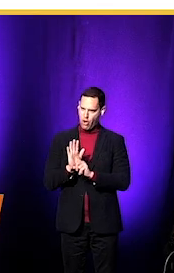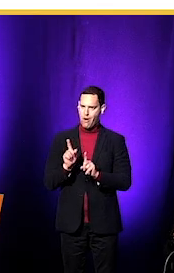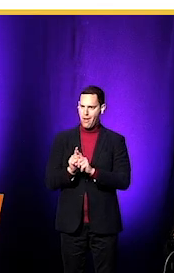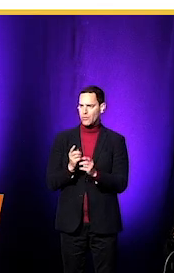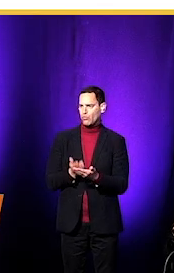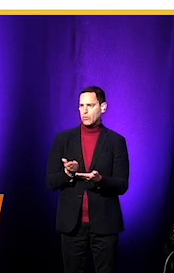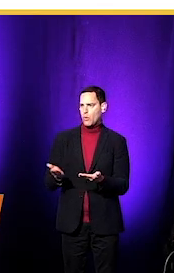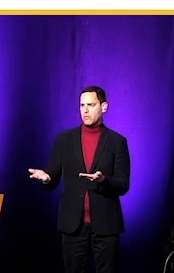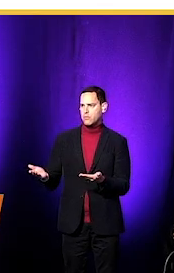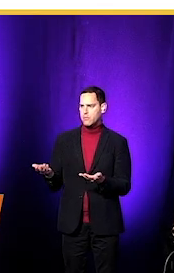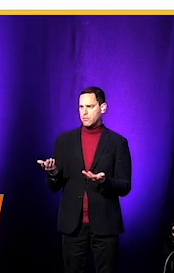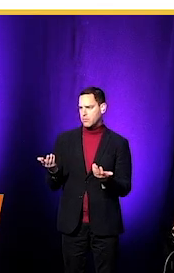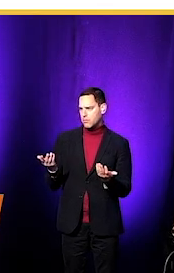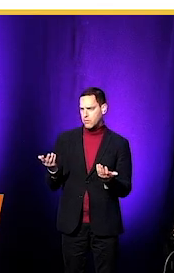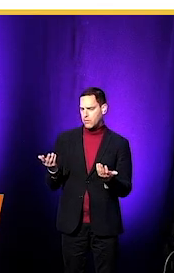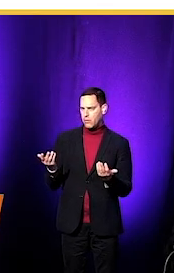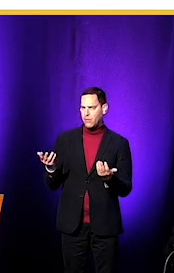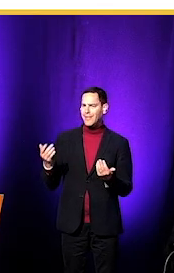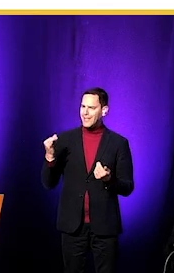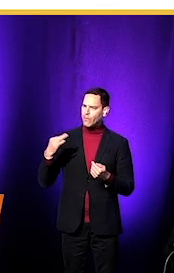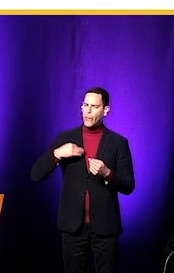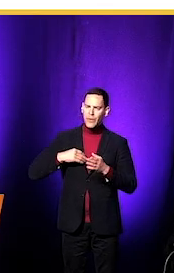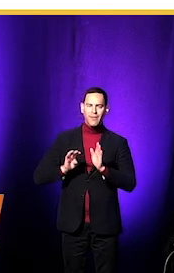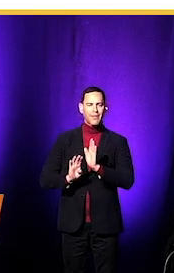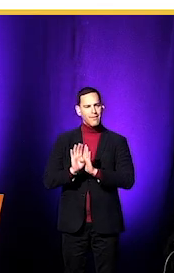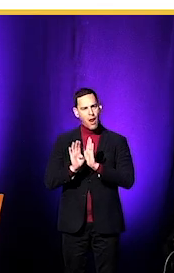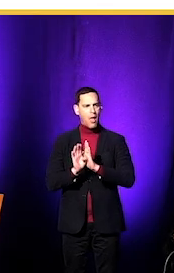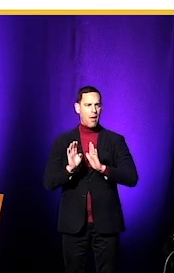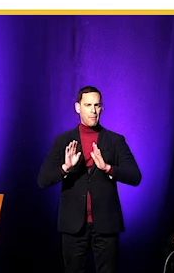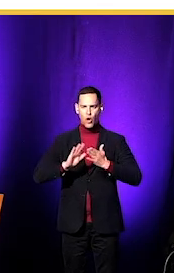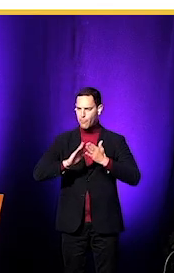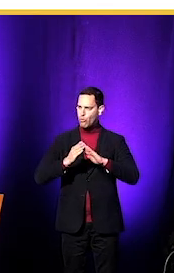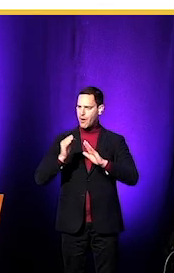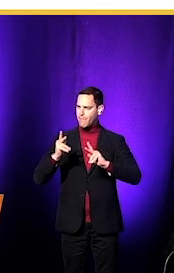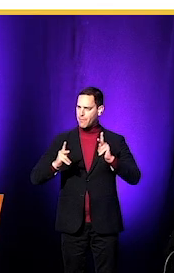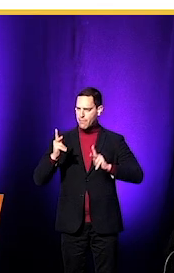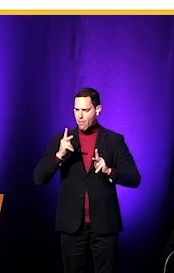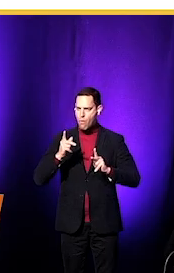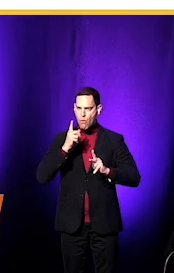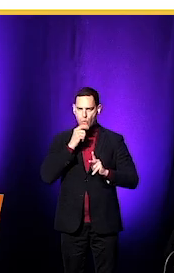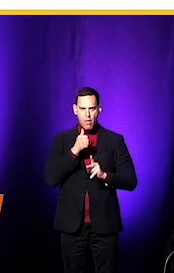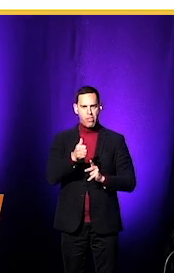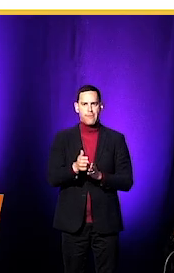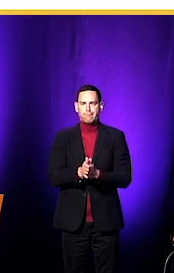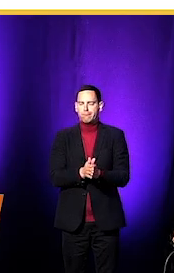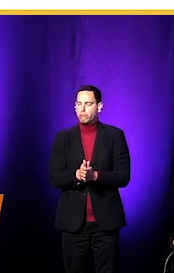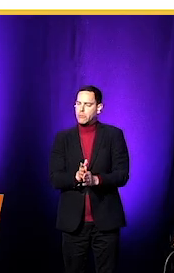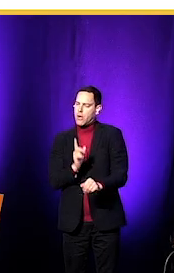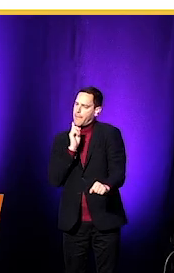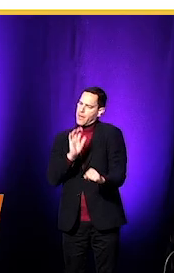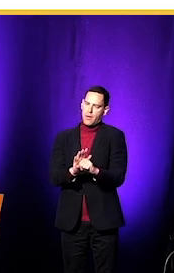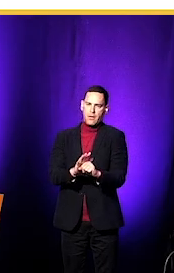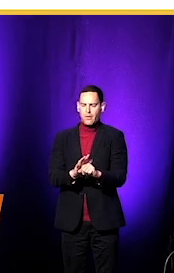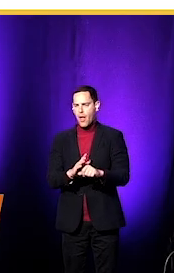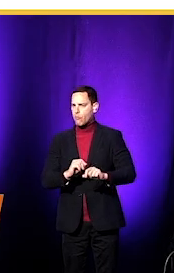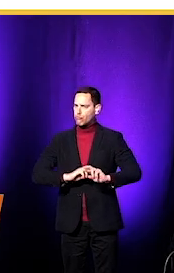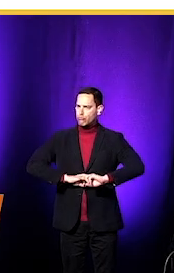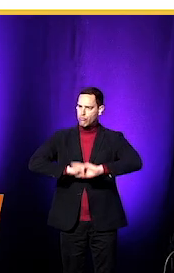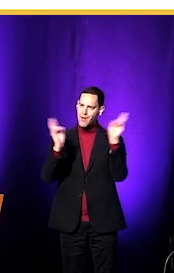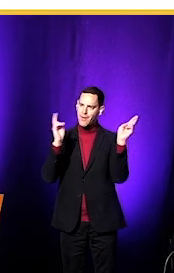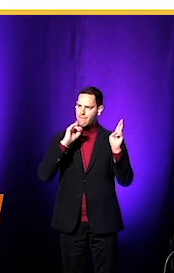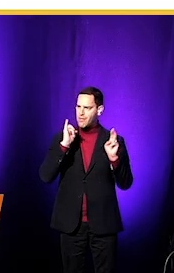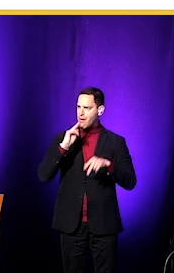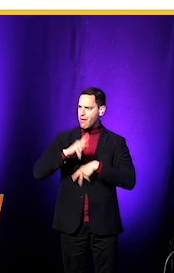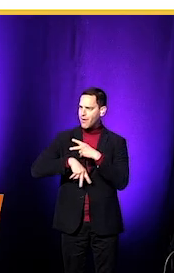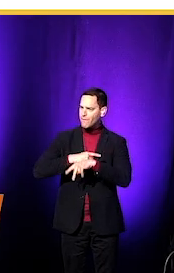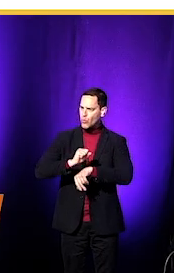that were so committed, so prepared, so to this kind of work, those were the kinds